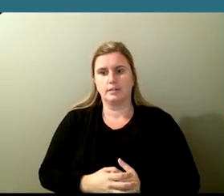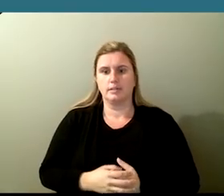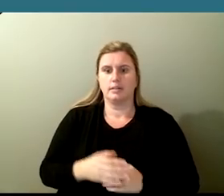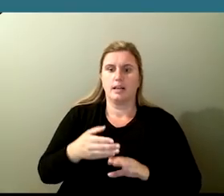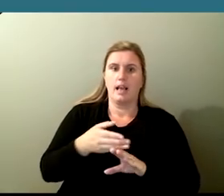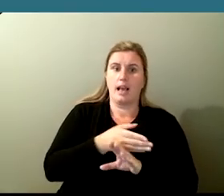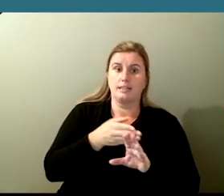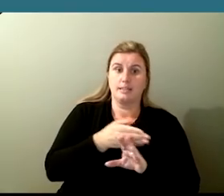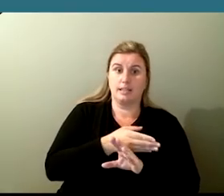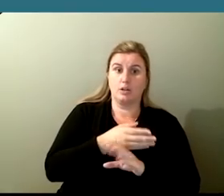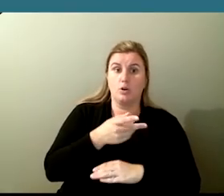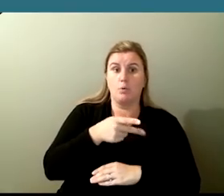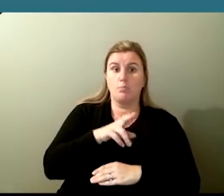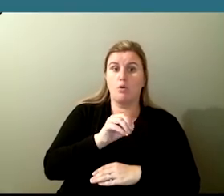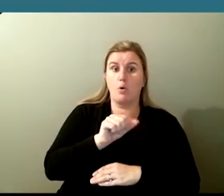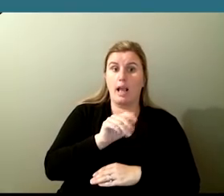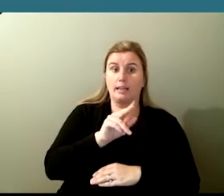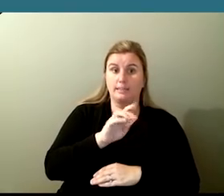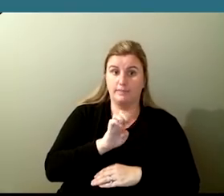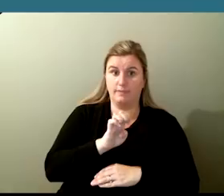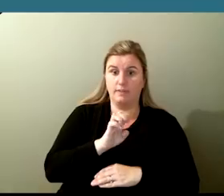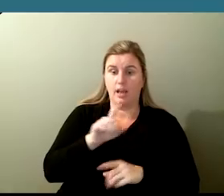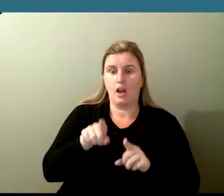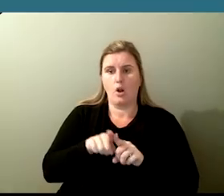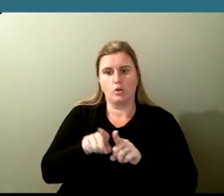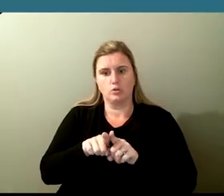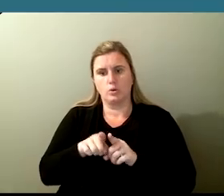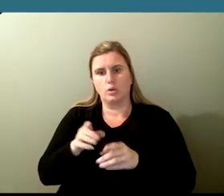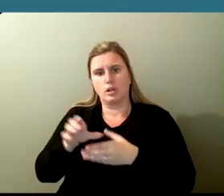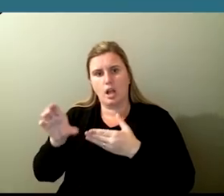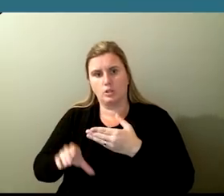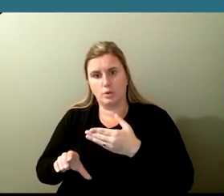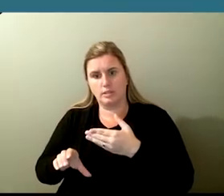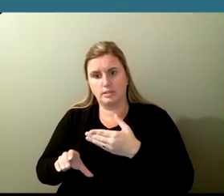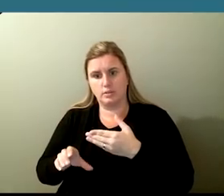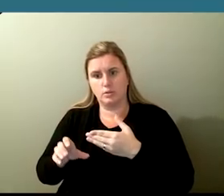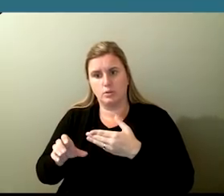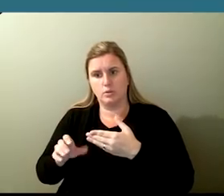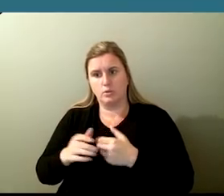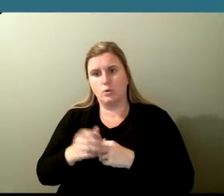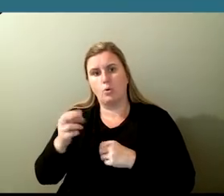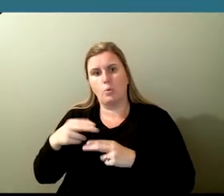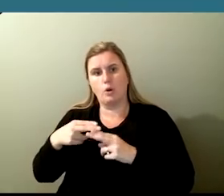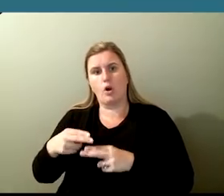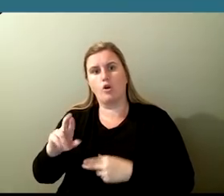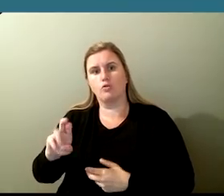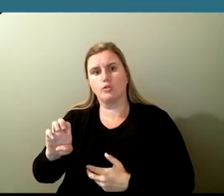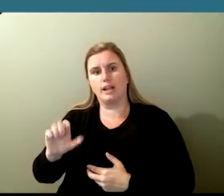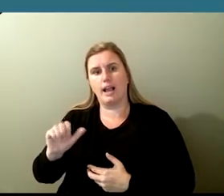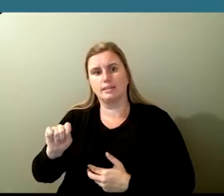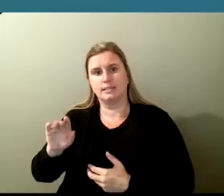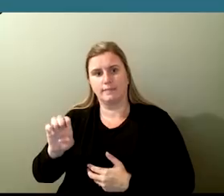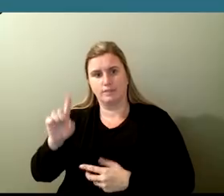Antecedent-based strategies or proactive strategies, and also consequence-based strategies, or what we would call reactive